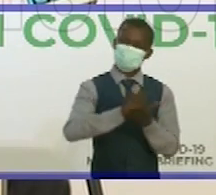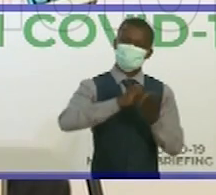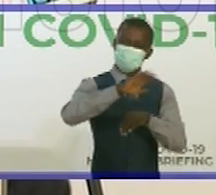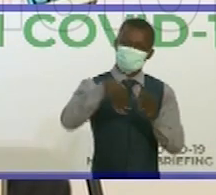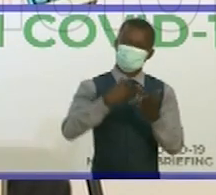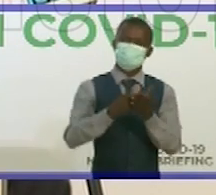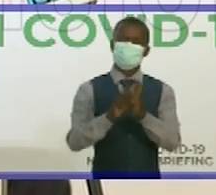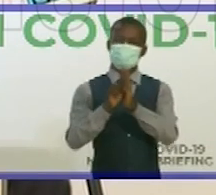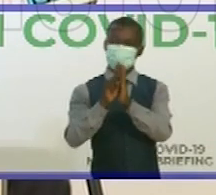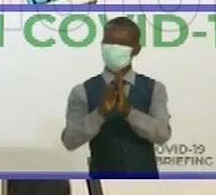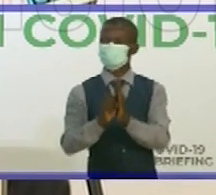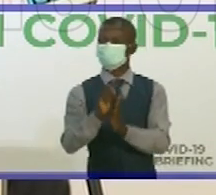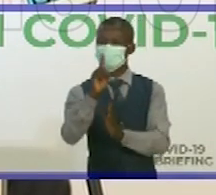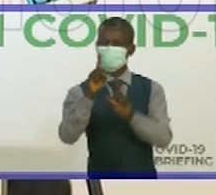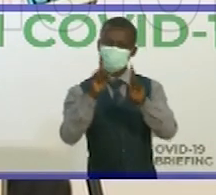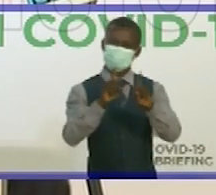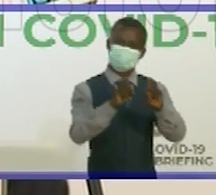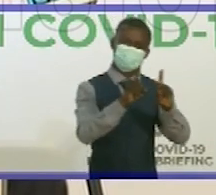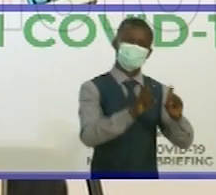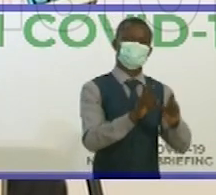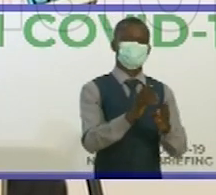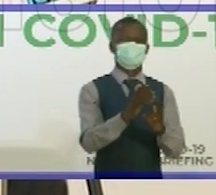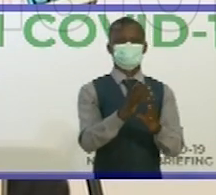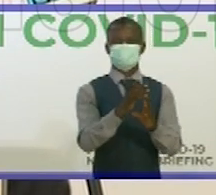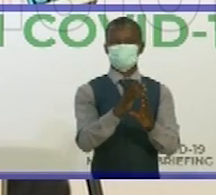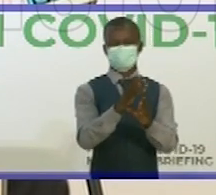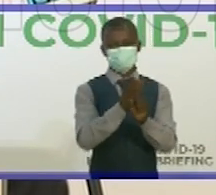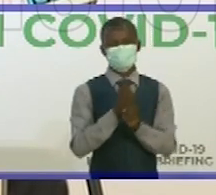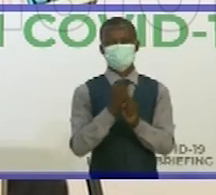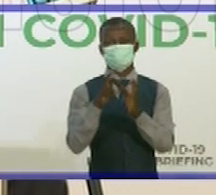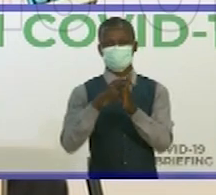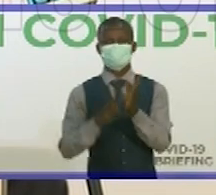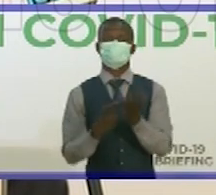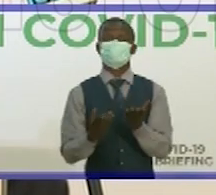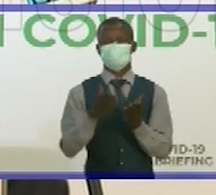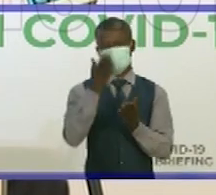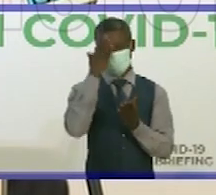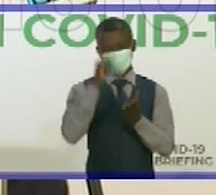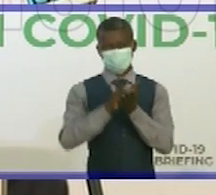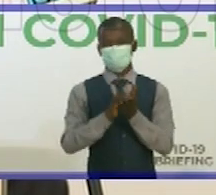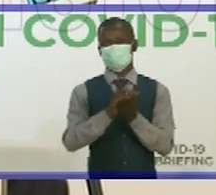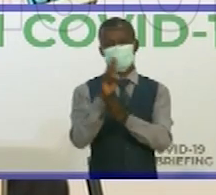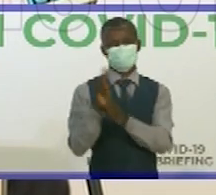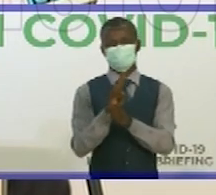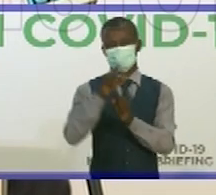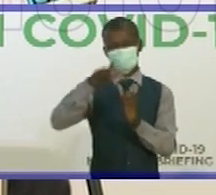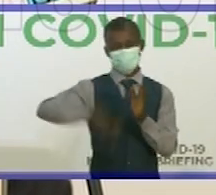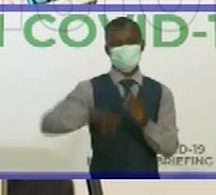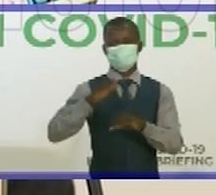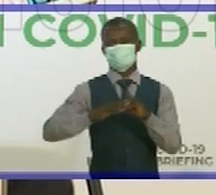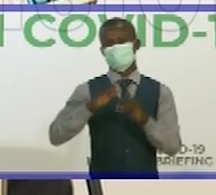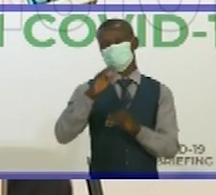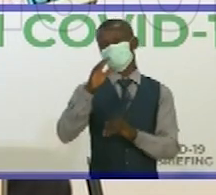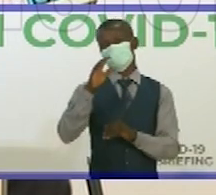do one test, you can get many results coming up. They are, as we know now, they are being used at less than 40% capacity.